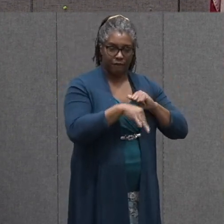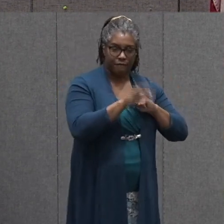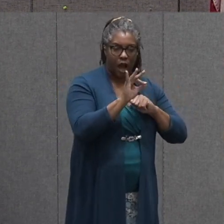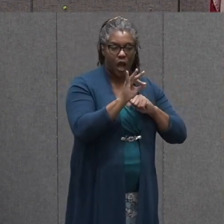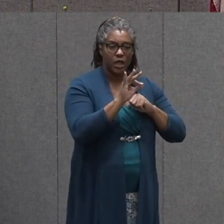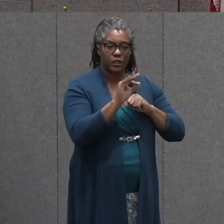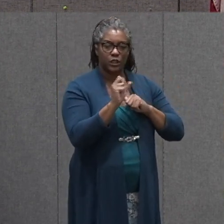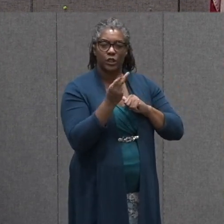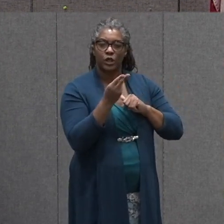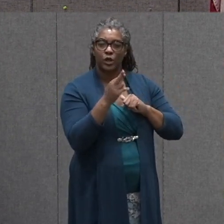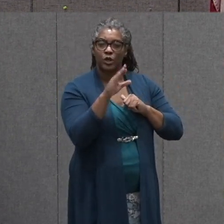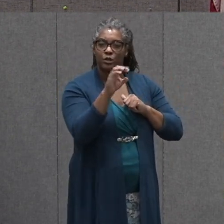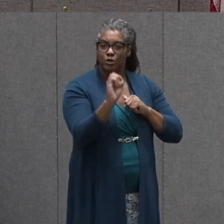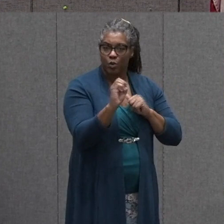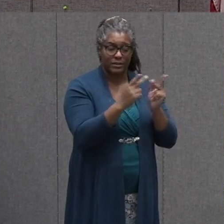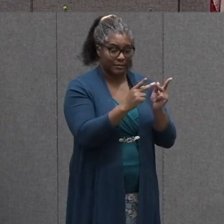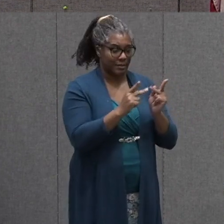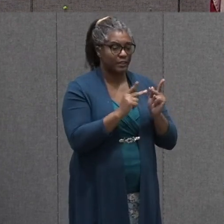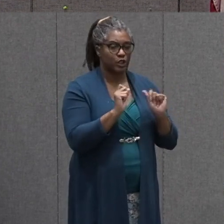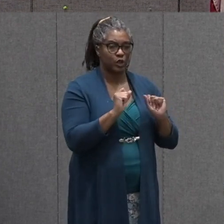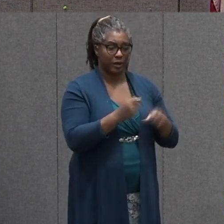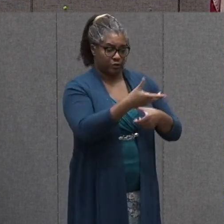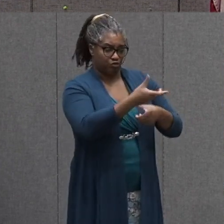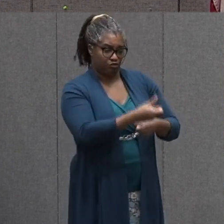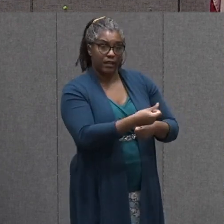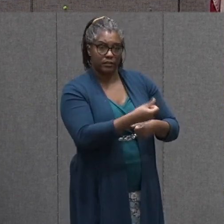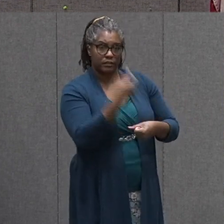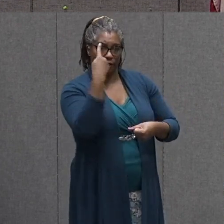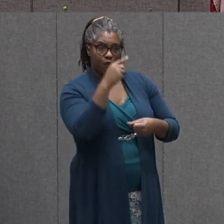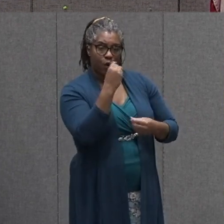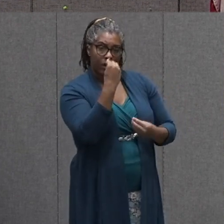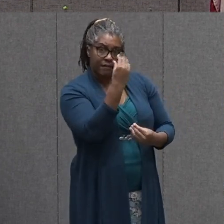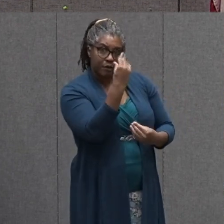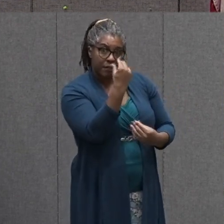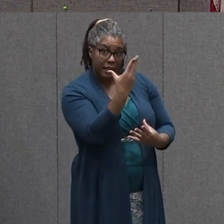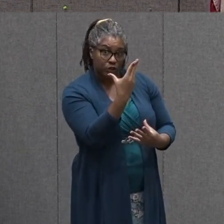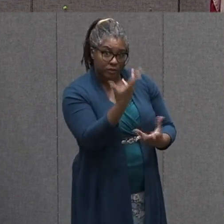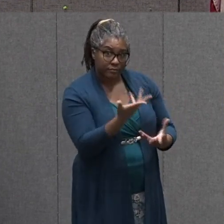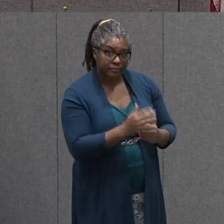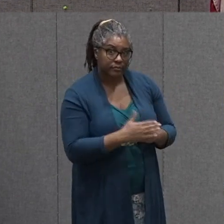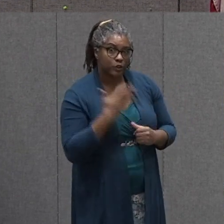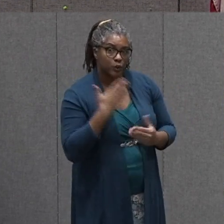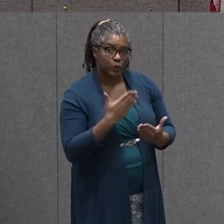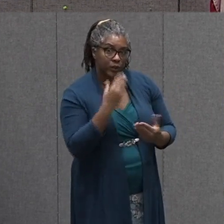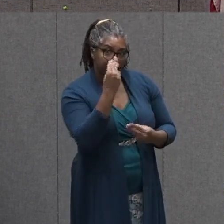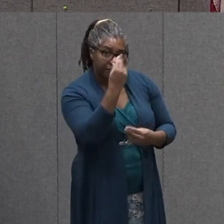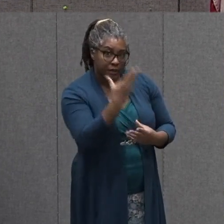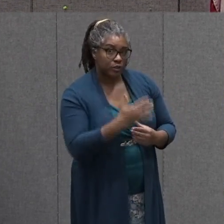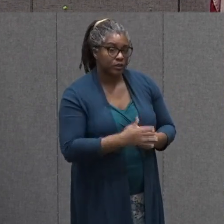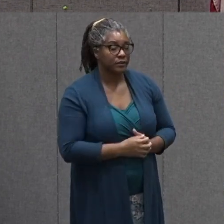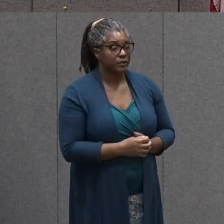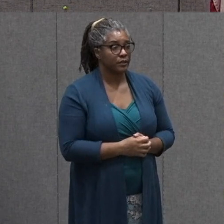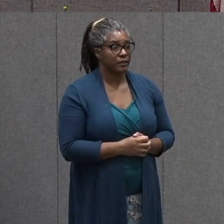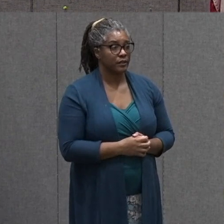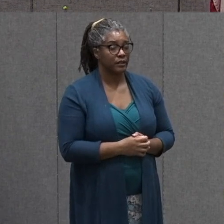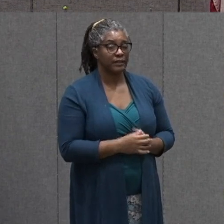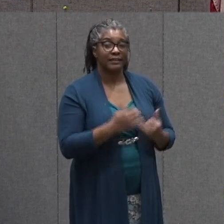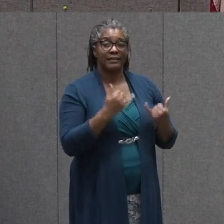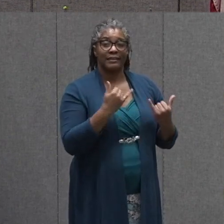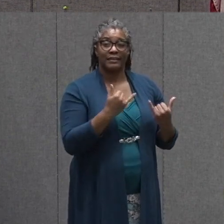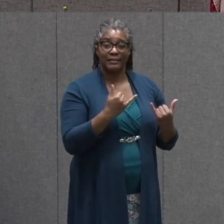springtime. One child doesn't see the plants as he runs along, and oh, he breaks one. Now